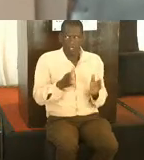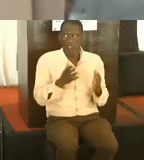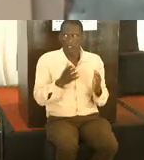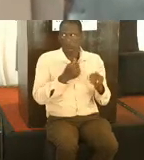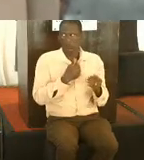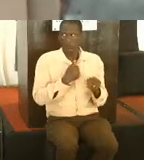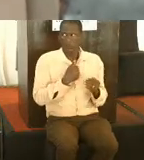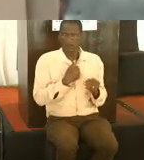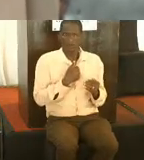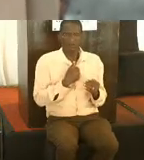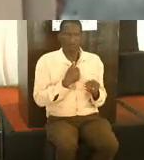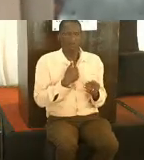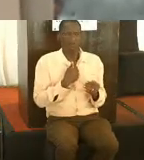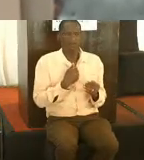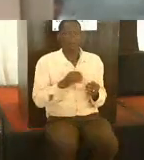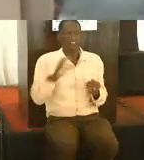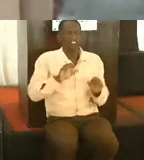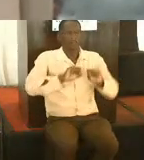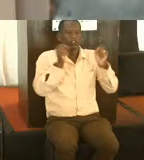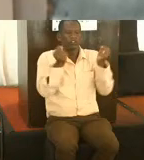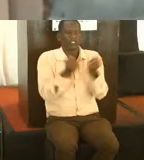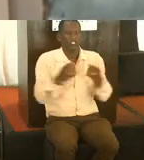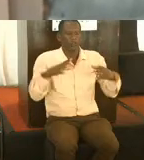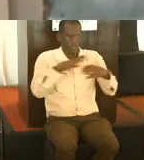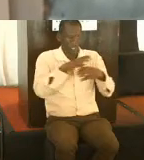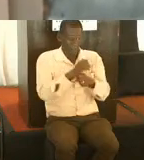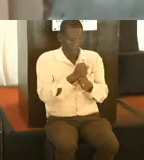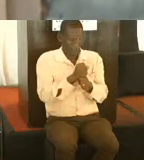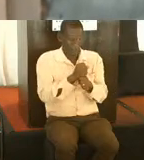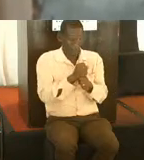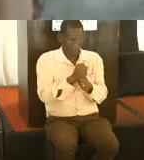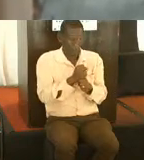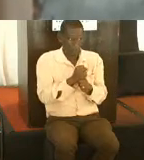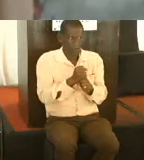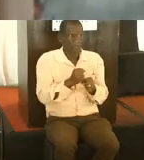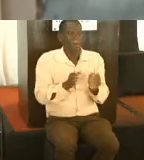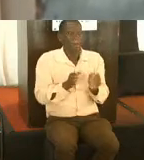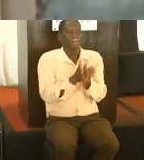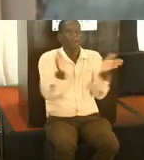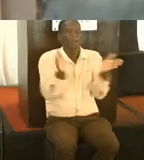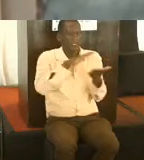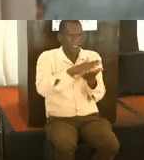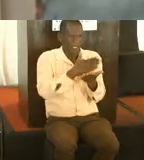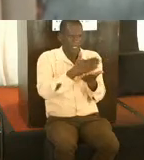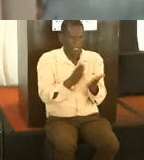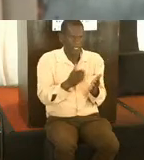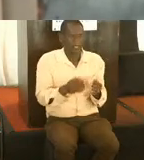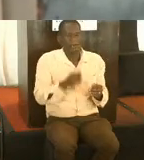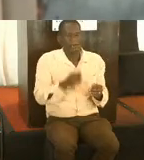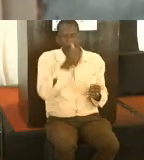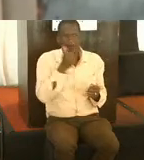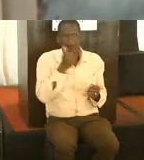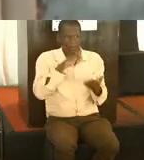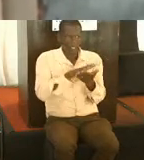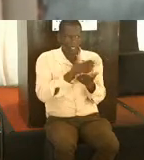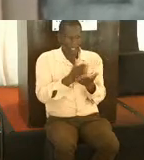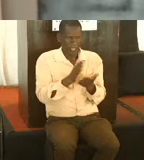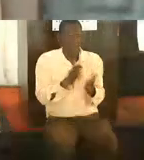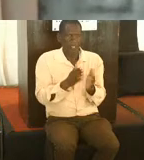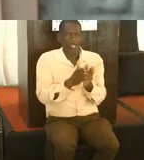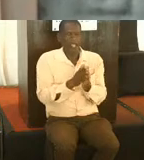to have Civil Society organizations the public sector the private sector